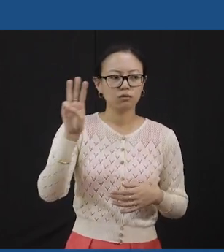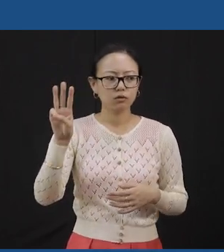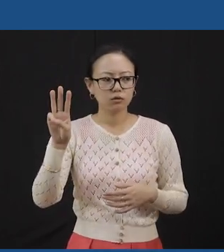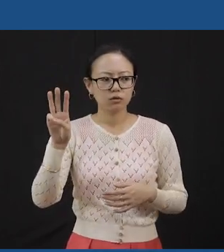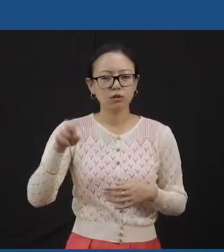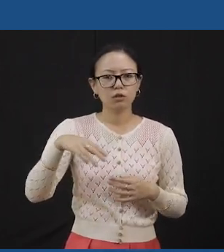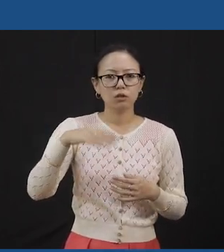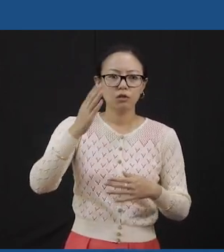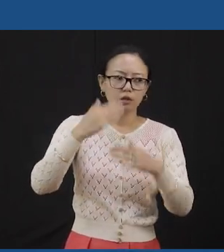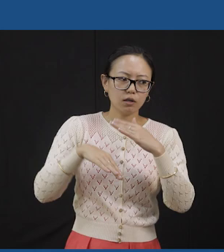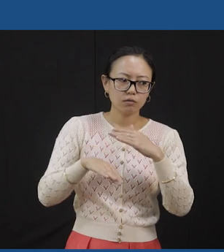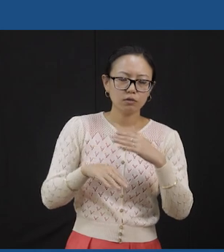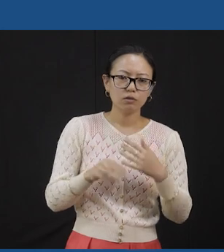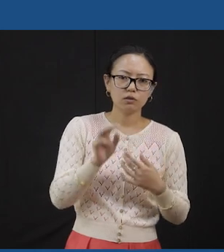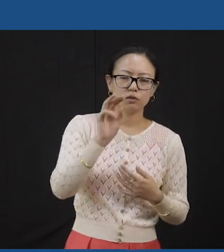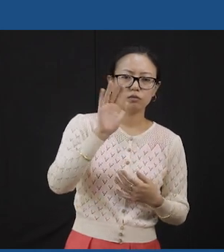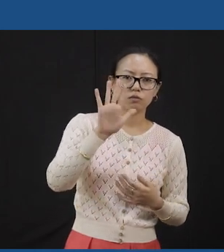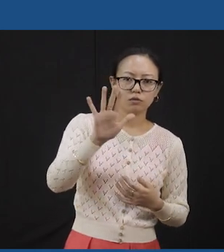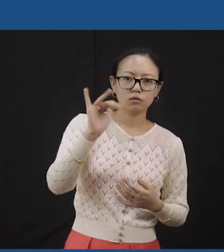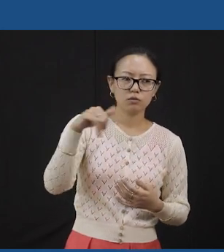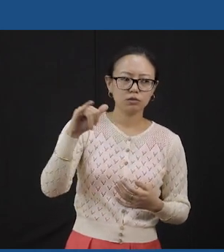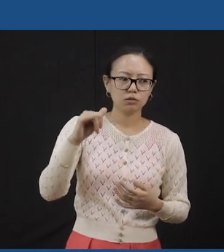Now we will add this up.